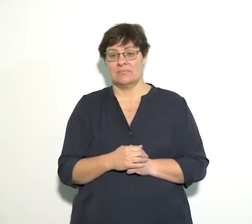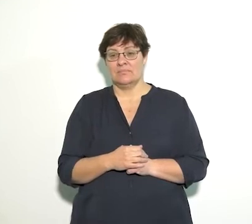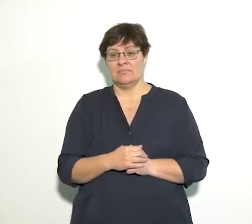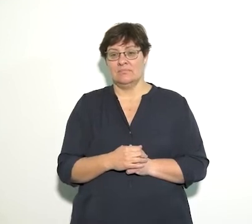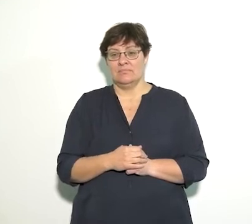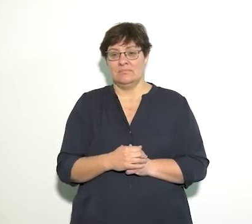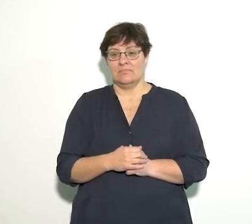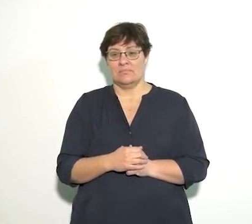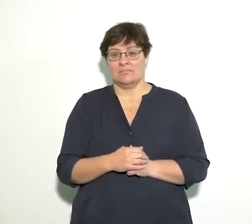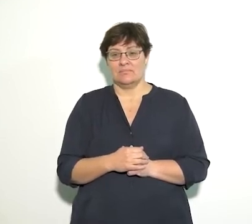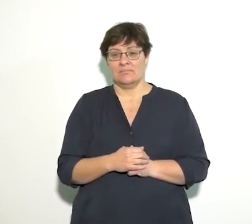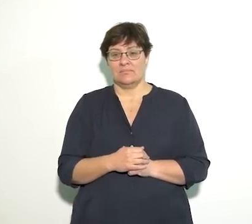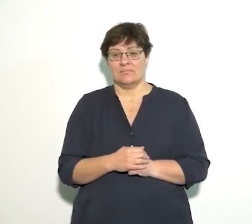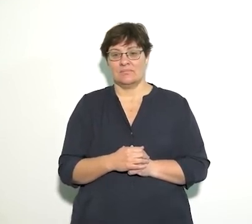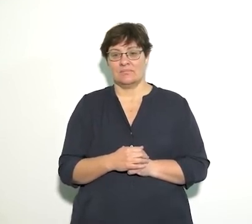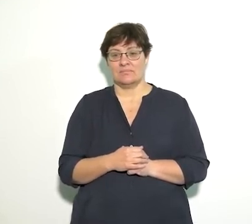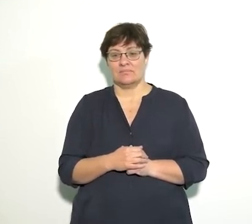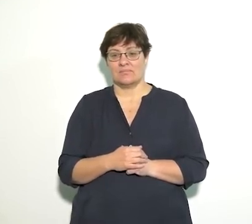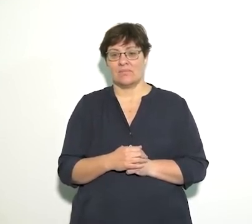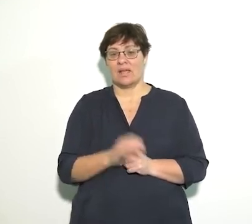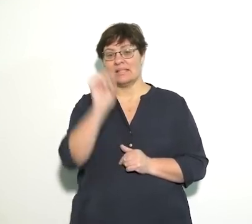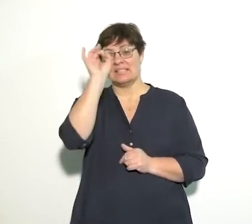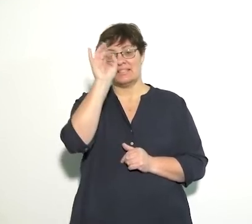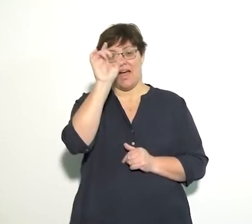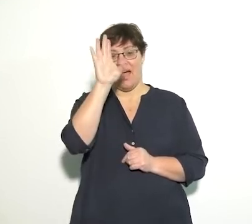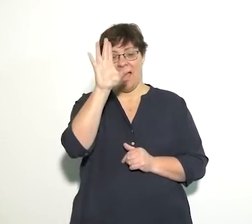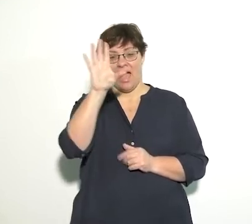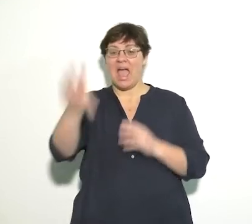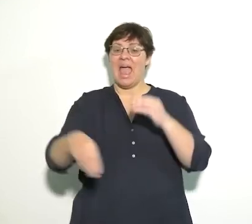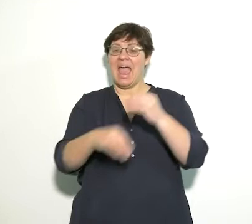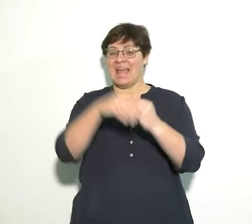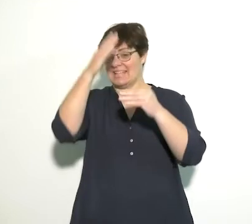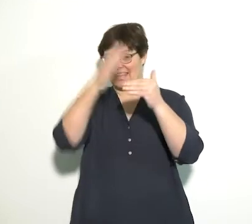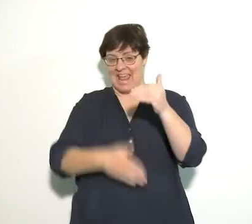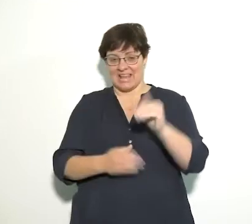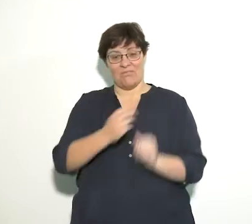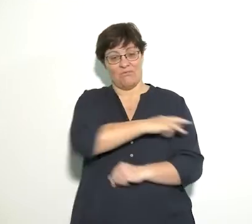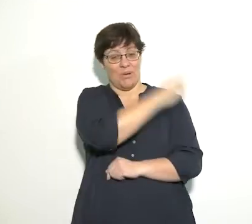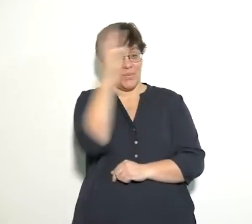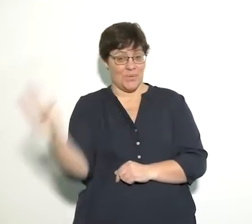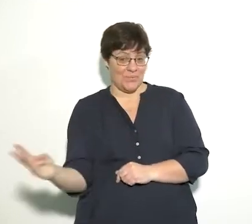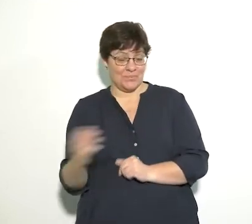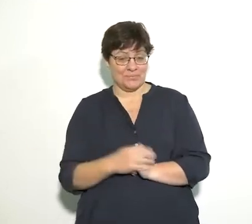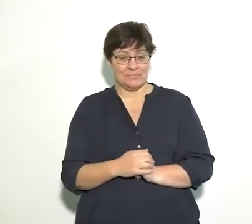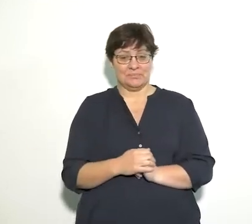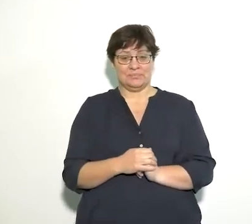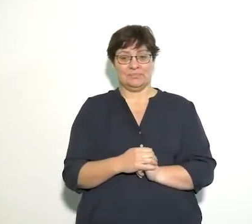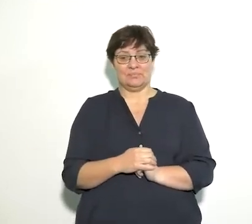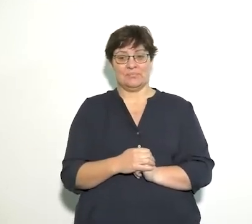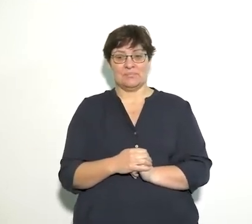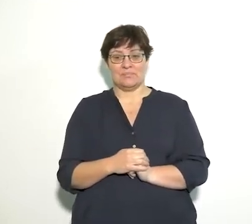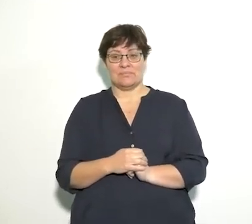like this, and then add a star at the end of your rainbow.